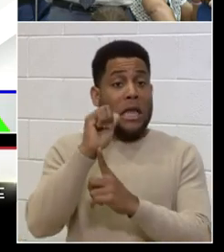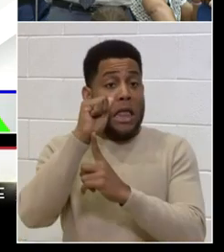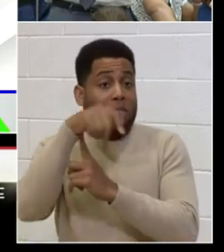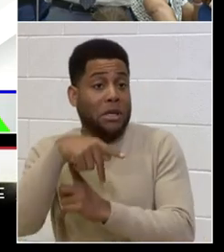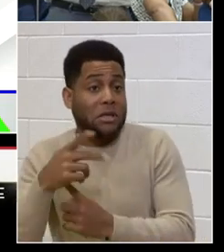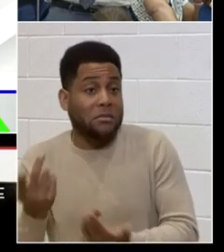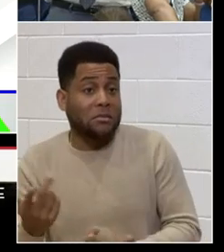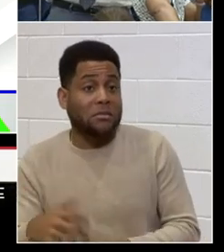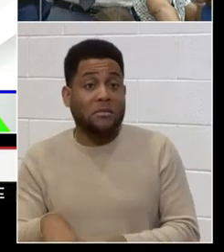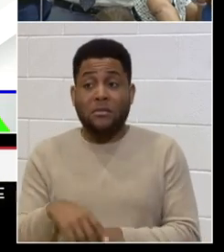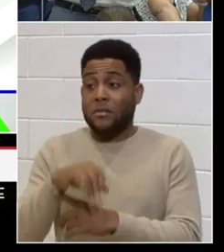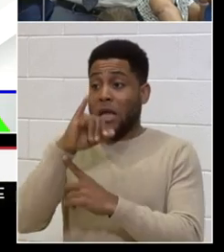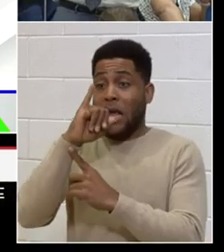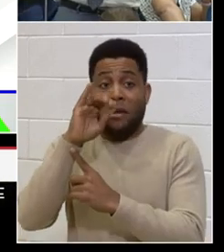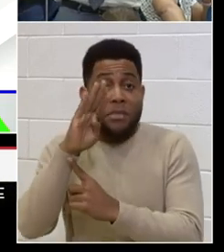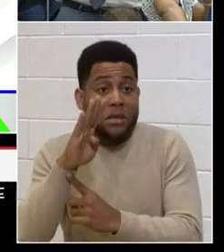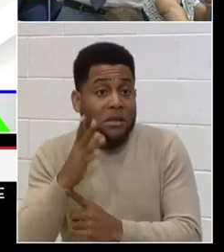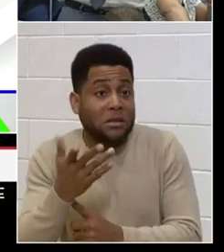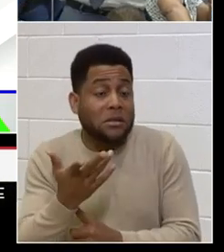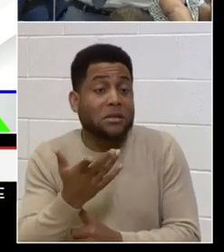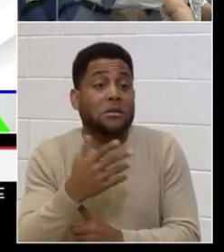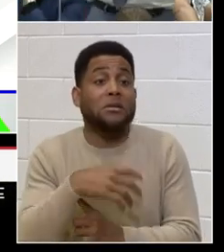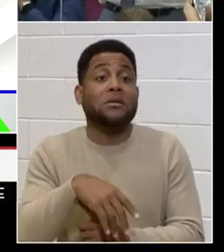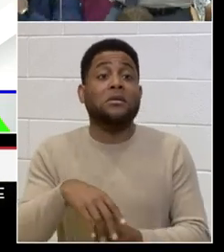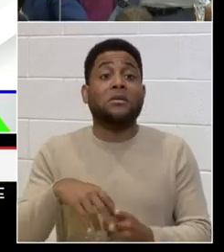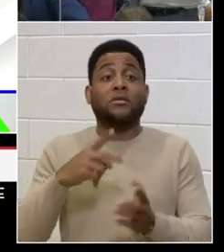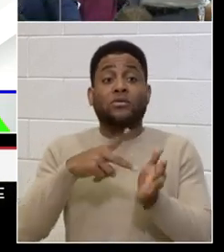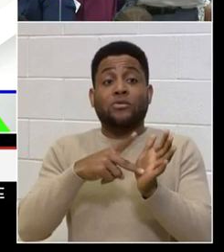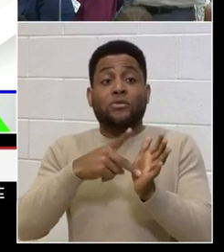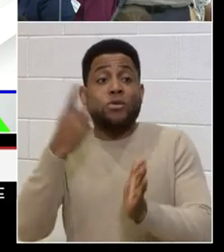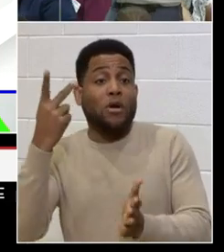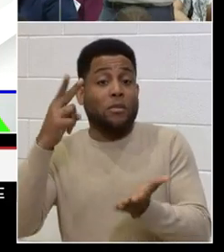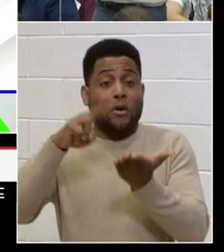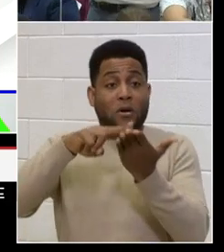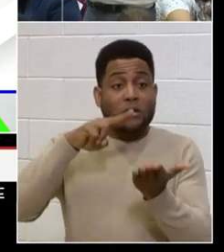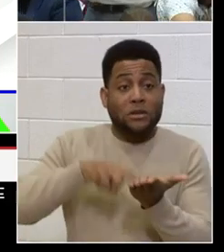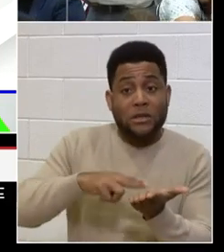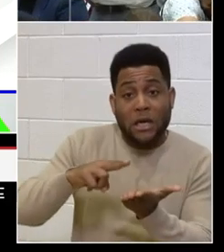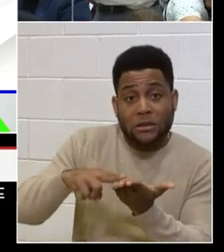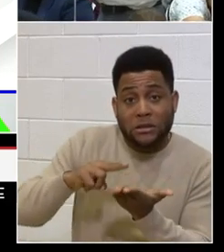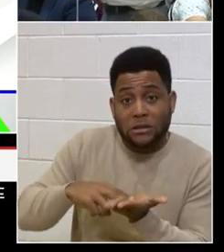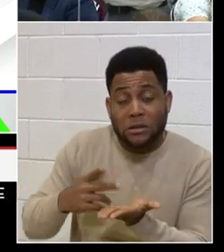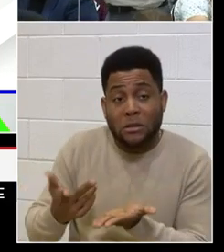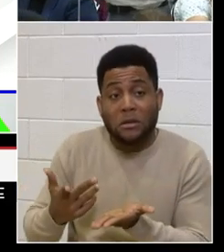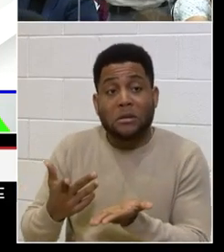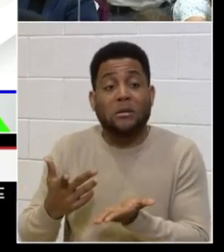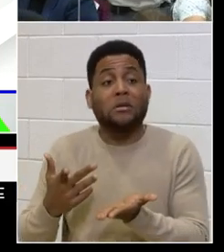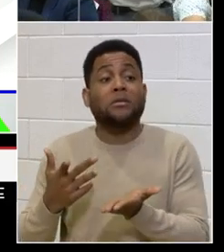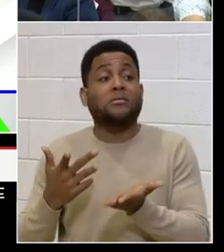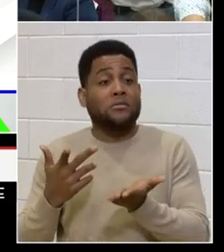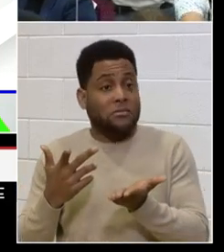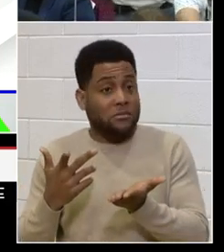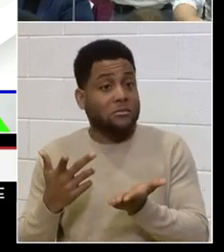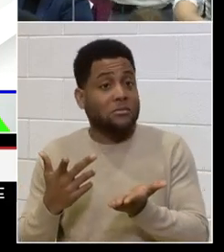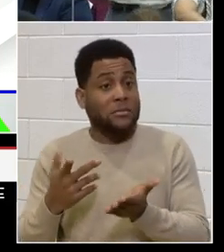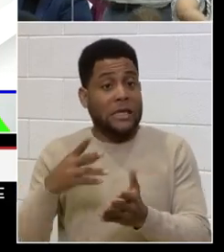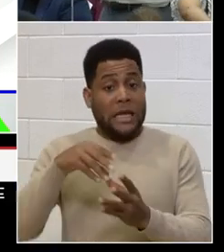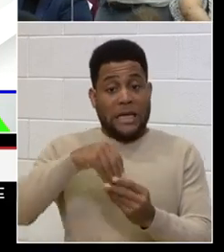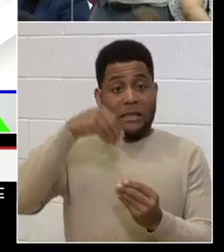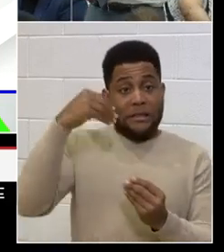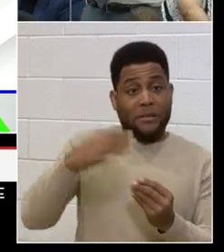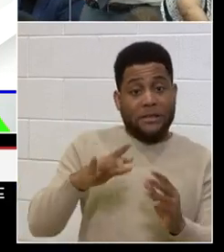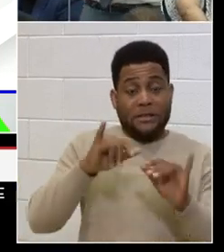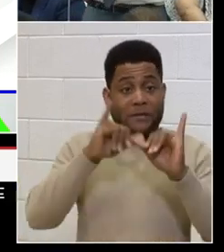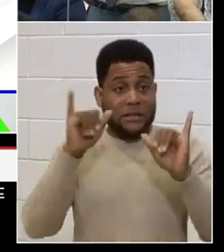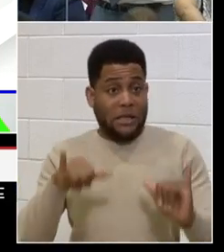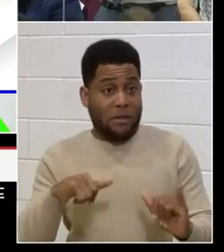CTE, dual enrollment. An expensive system would have us providing every single one of